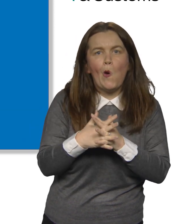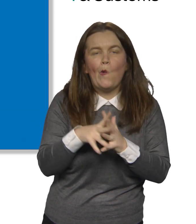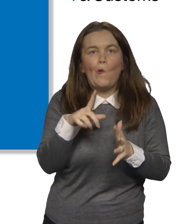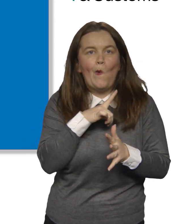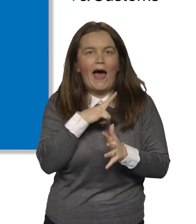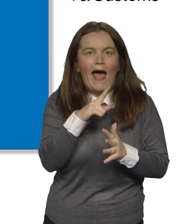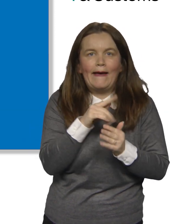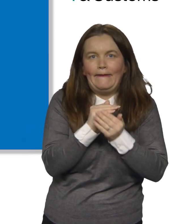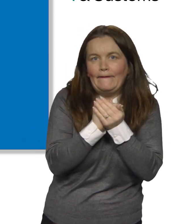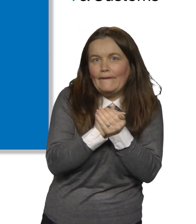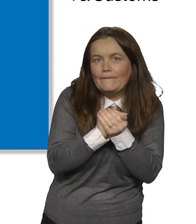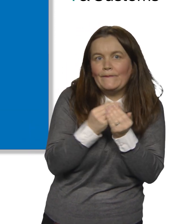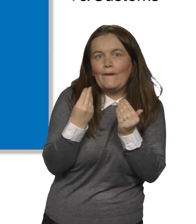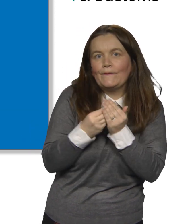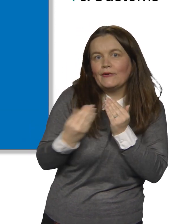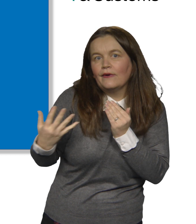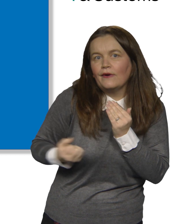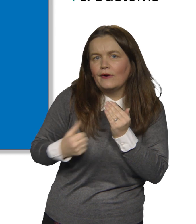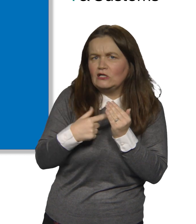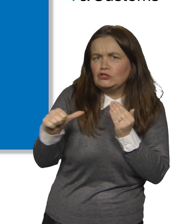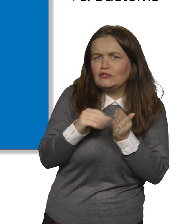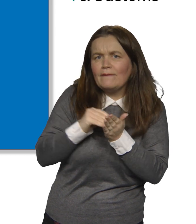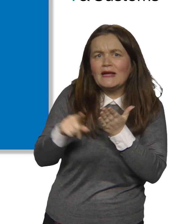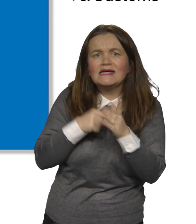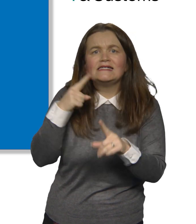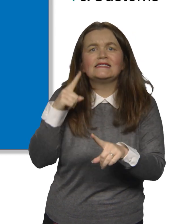by pocketing all the money they should be paying in tax.